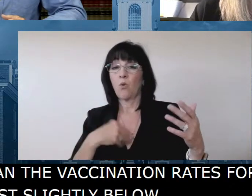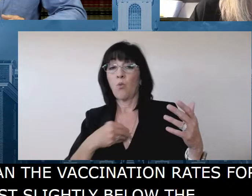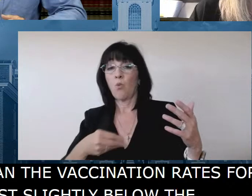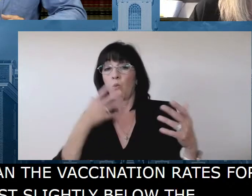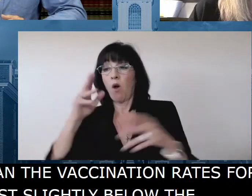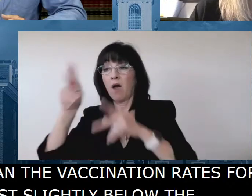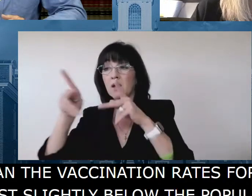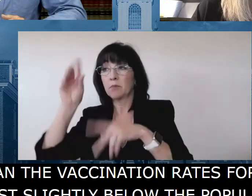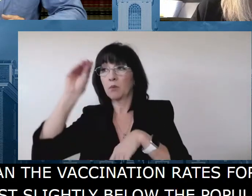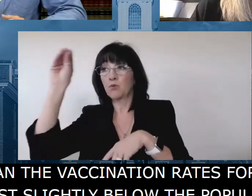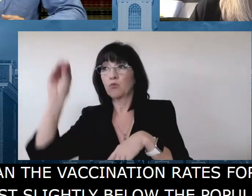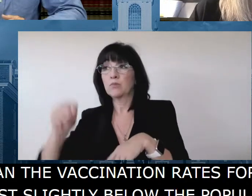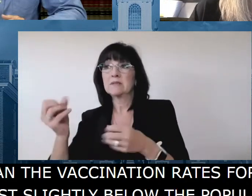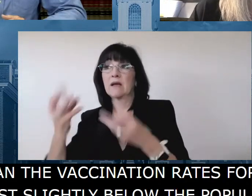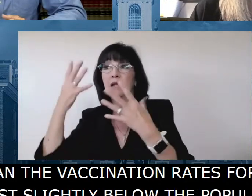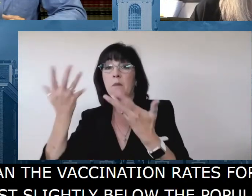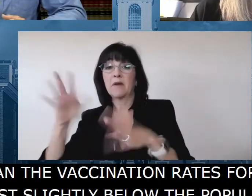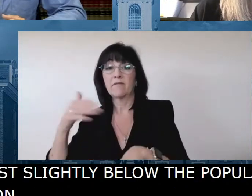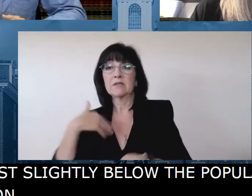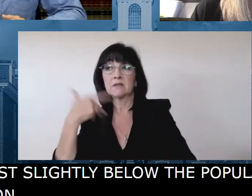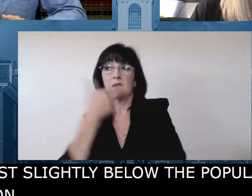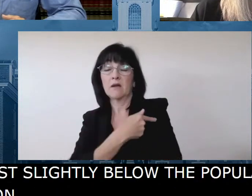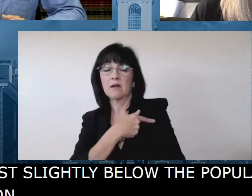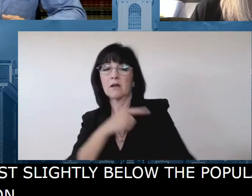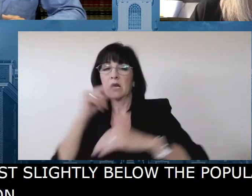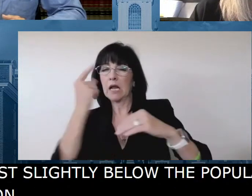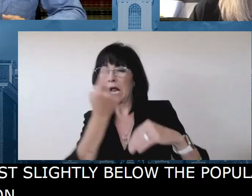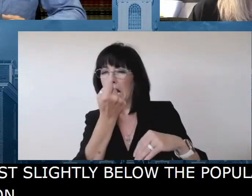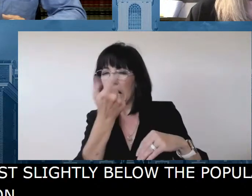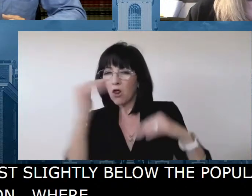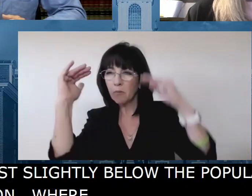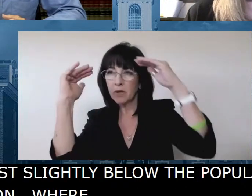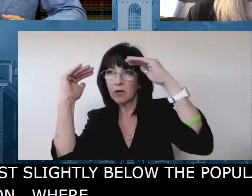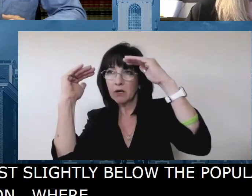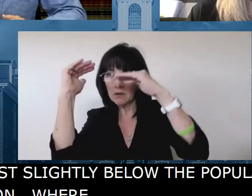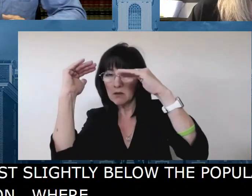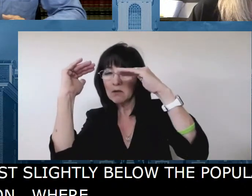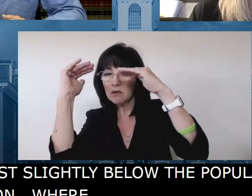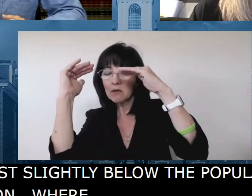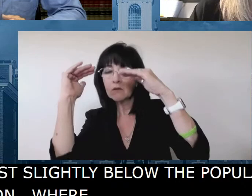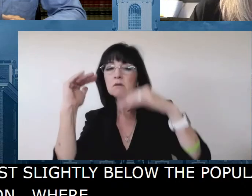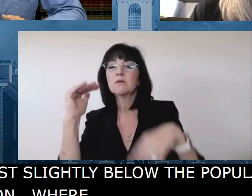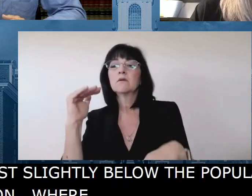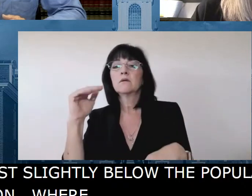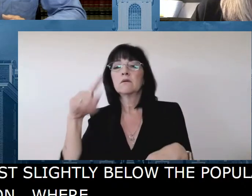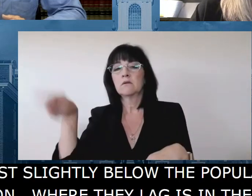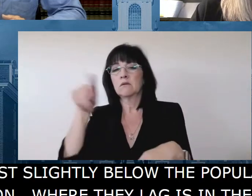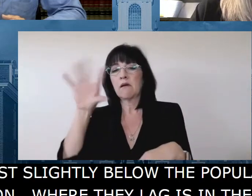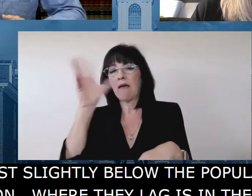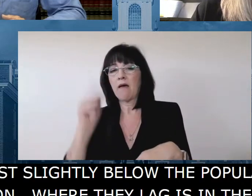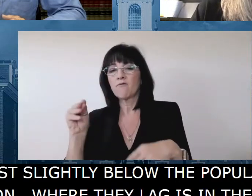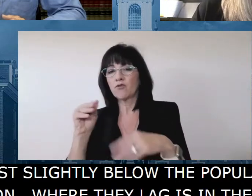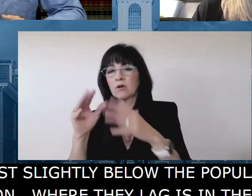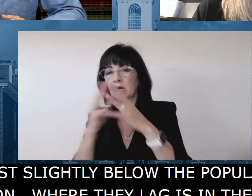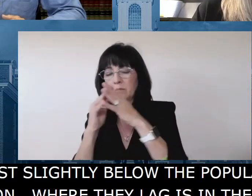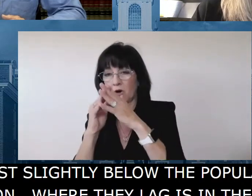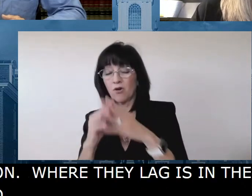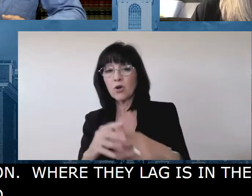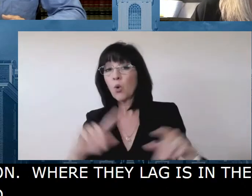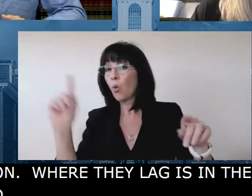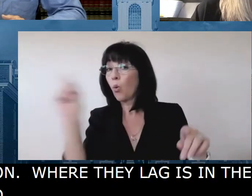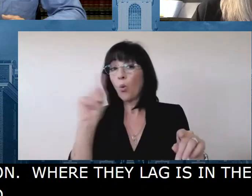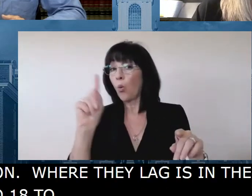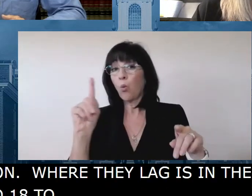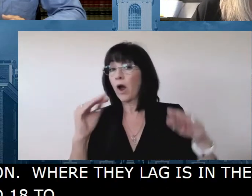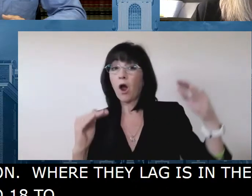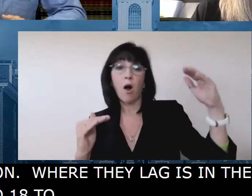population. Where they lag is in the young adult demographic, so 18 to 34.